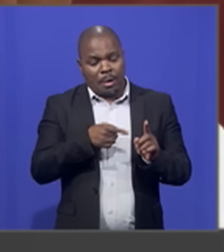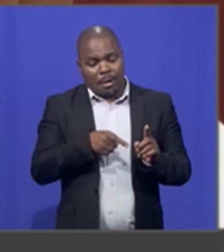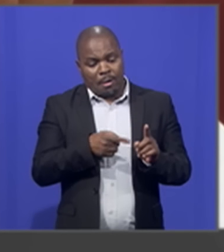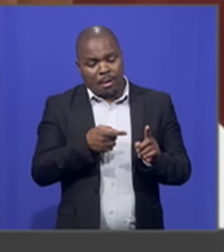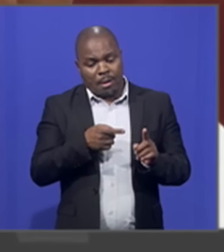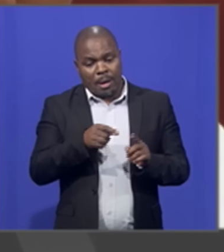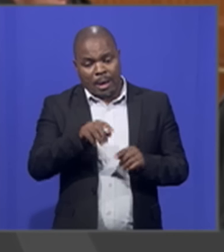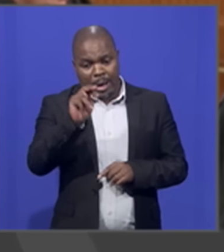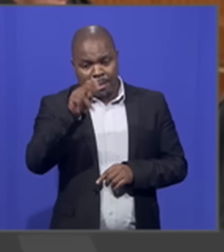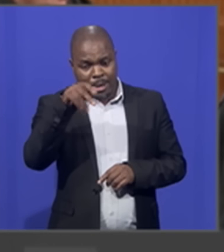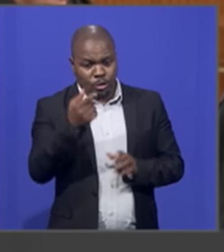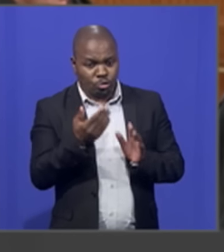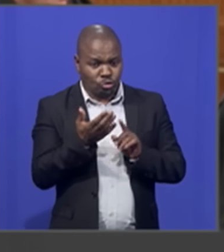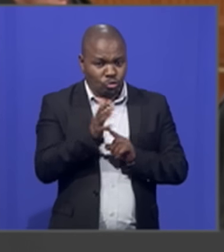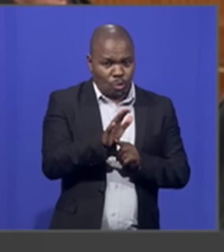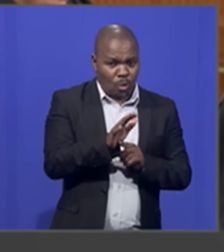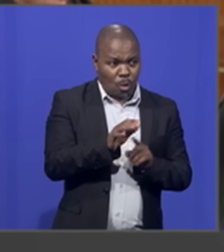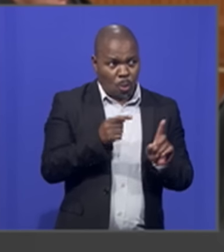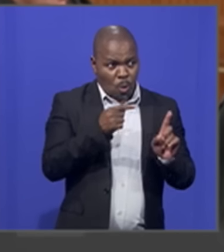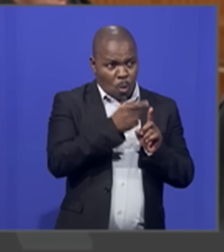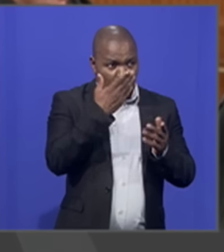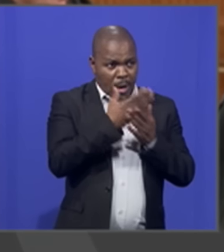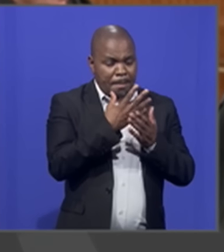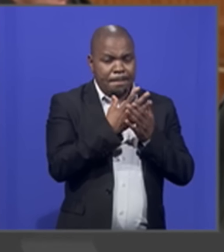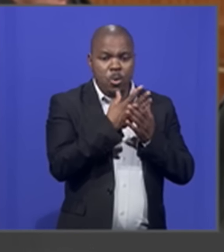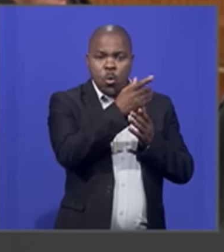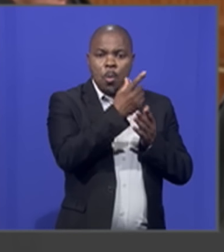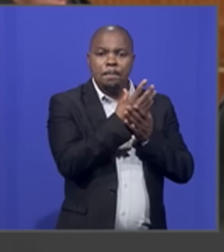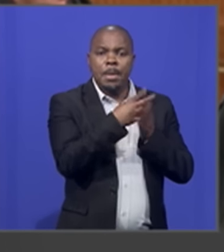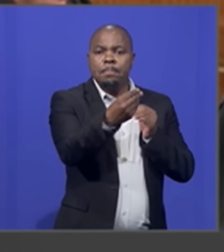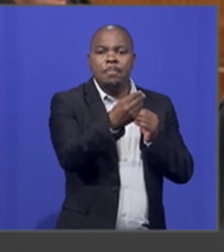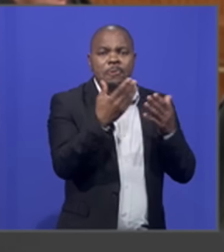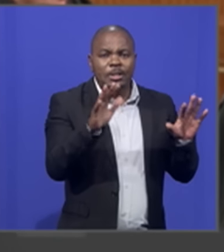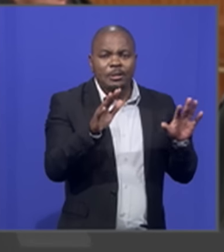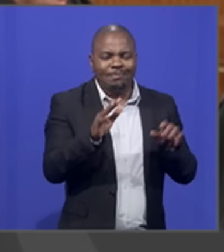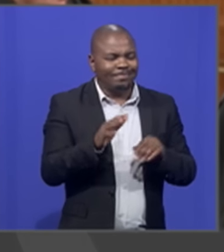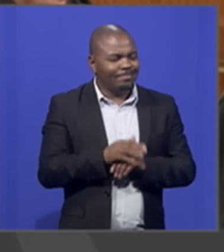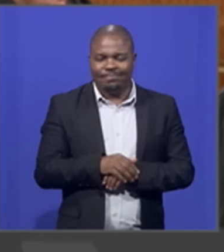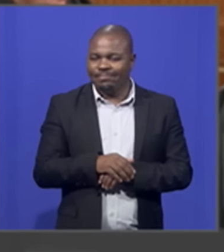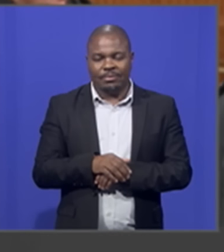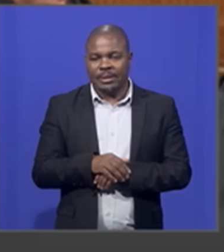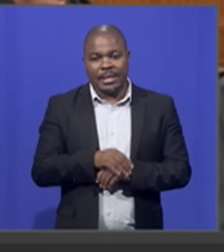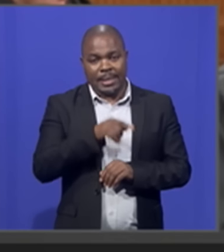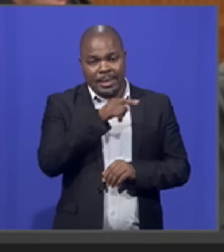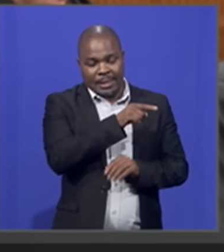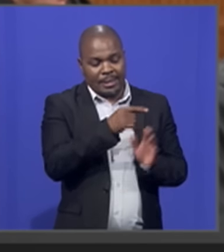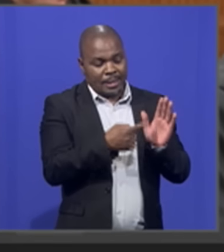proved that Ms. Cholota was a fugitive. It was up in the air as to whether her